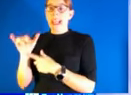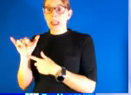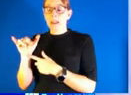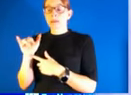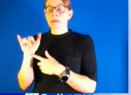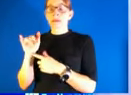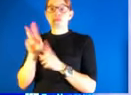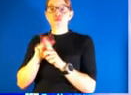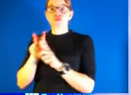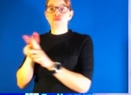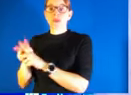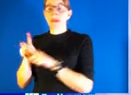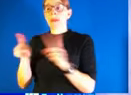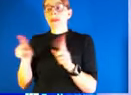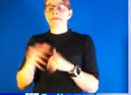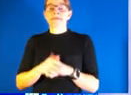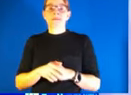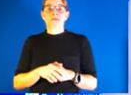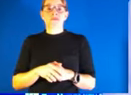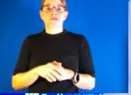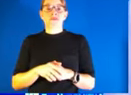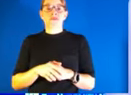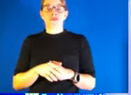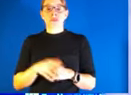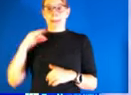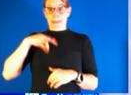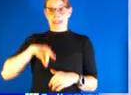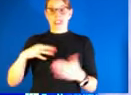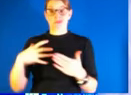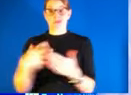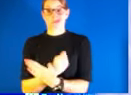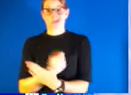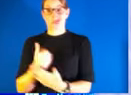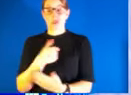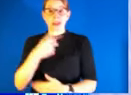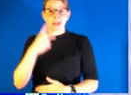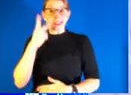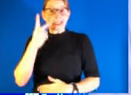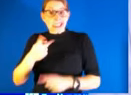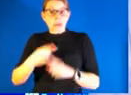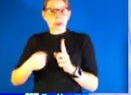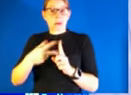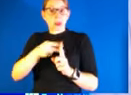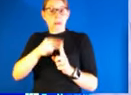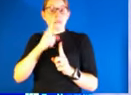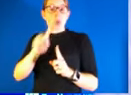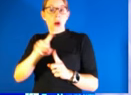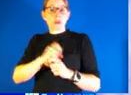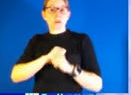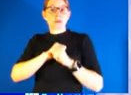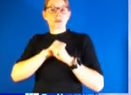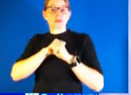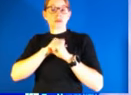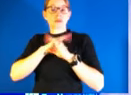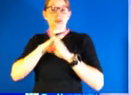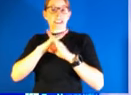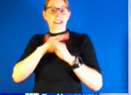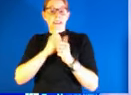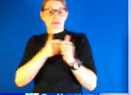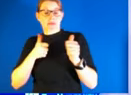part, the immense benefit that we have seen from vaccines for preventing hospitalization, severe disease, and